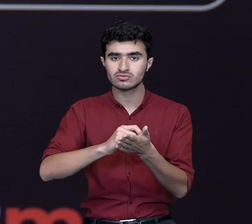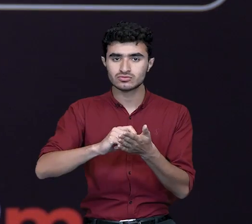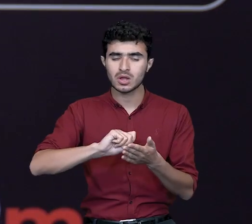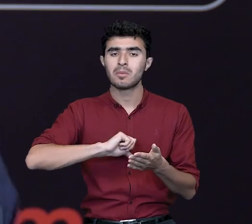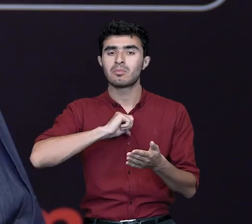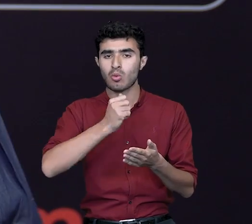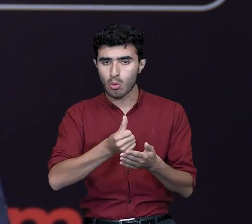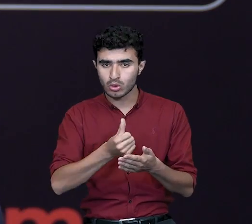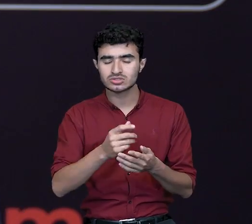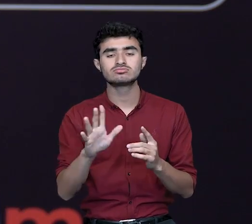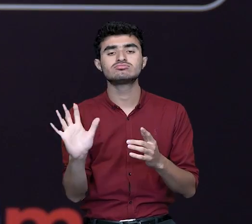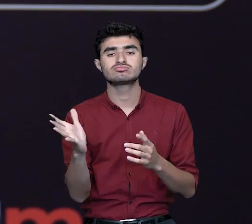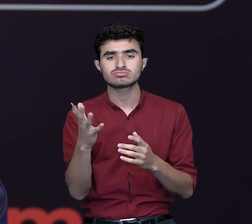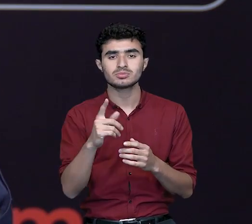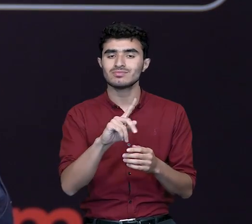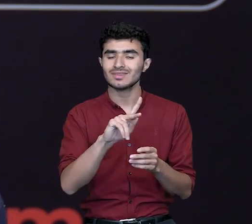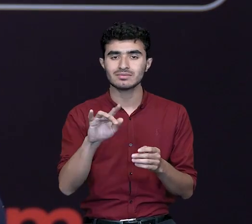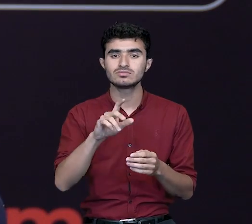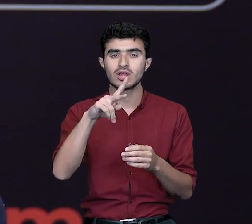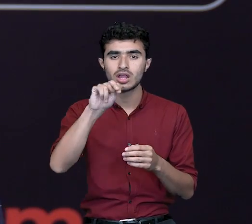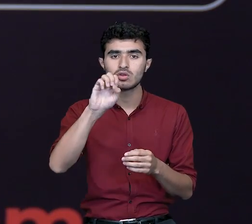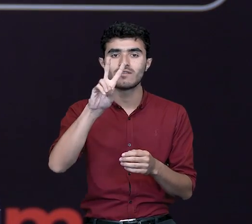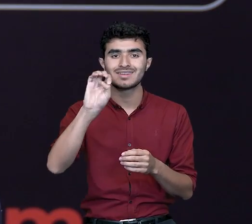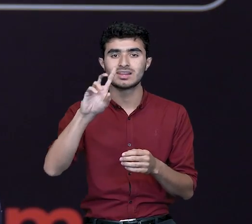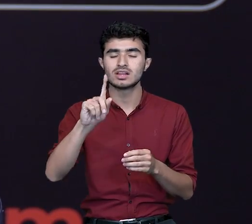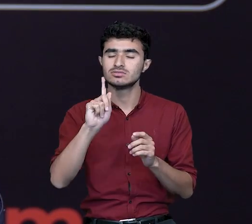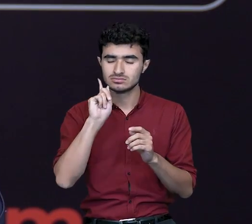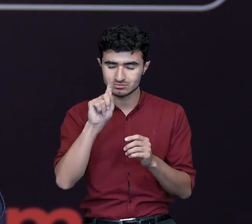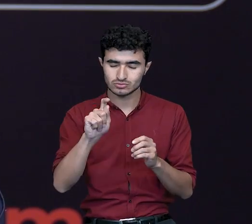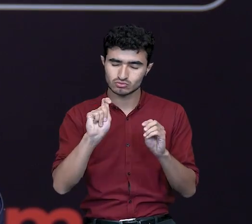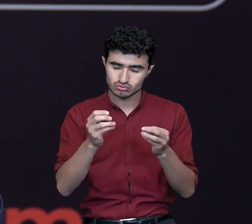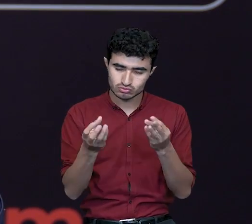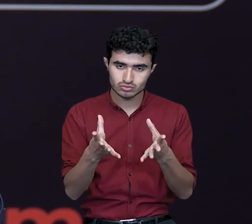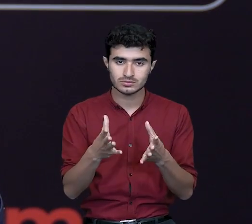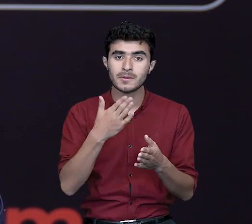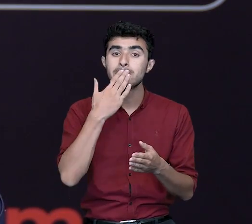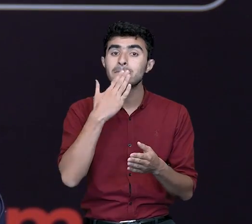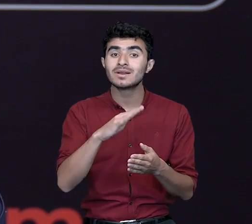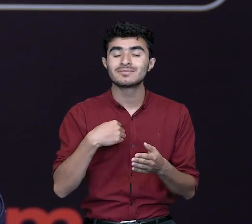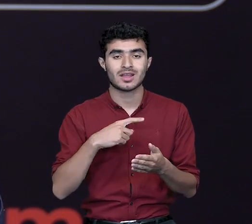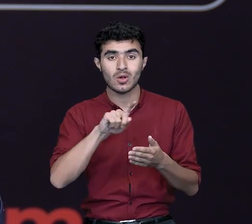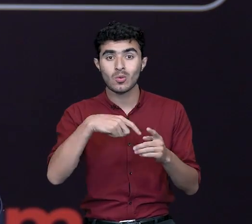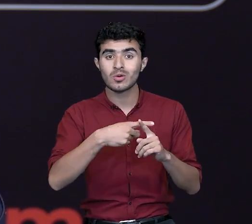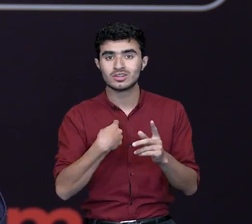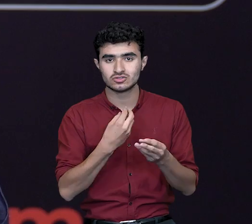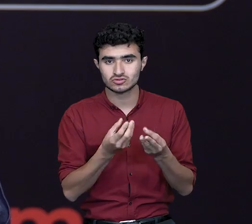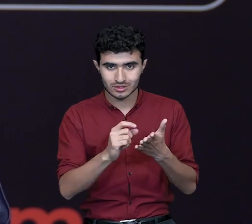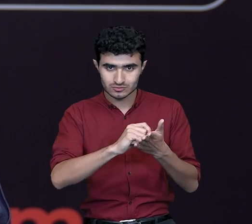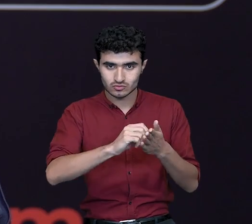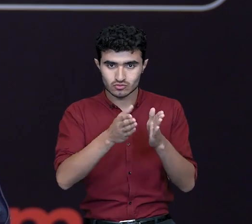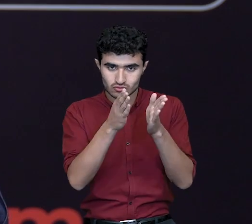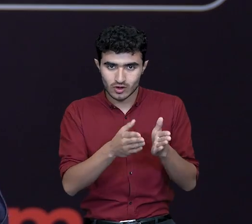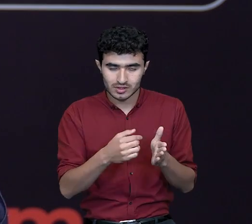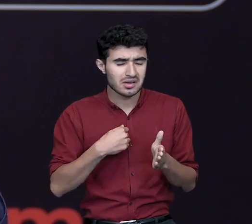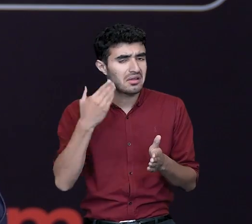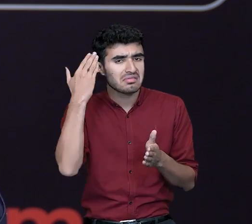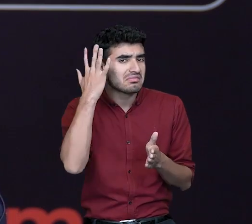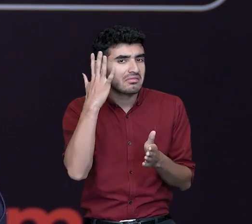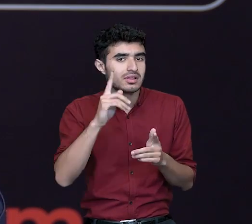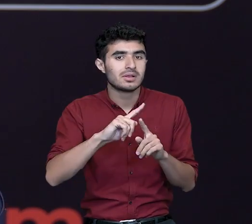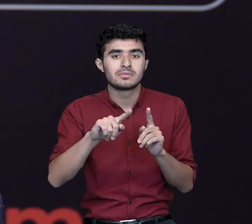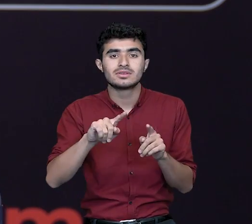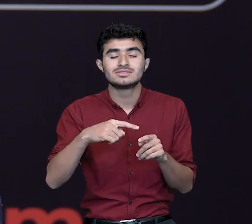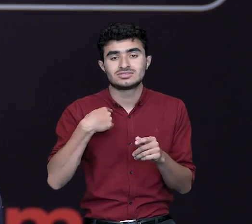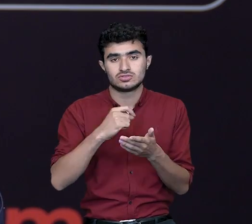horror stories or poetry or just a novel, just do that. because when I started to write this poetry book,